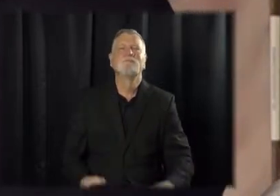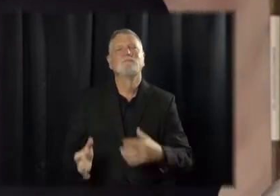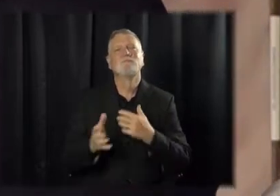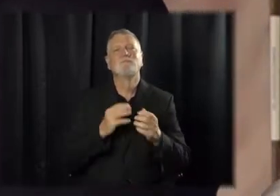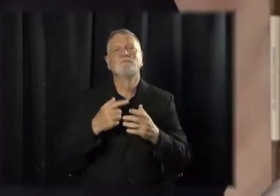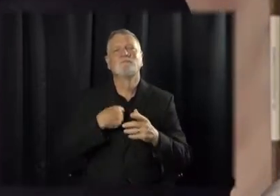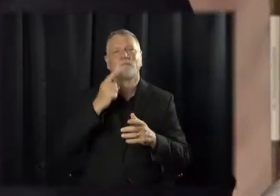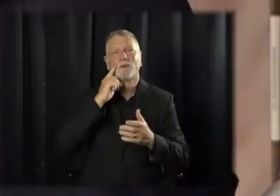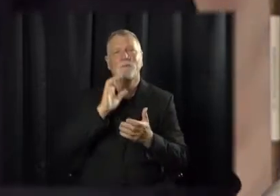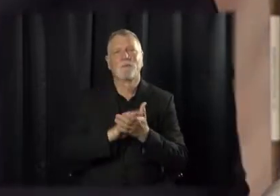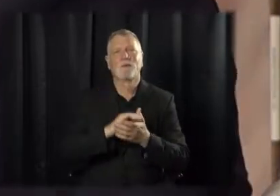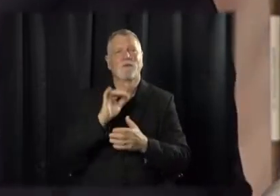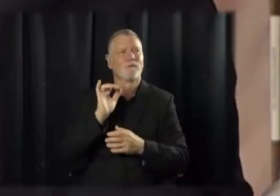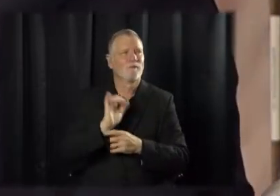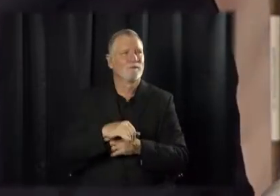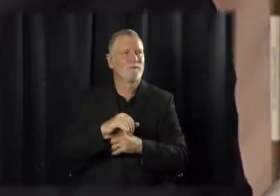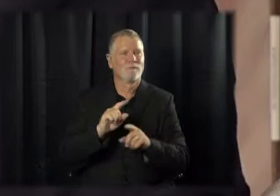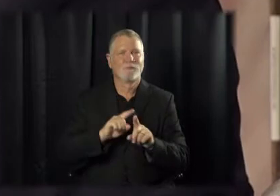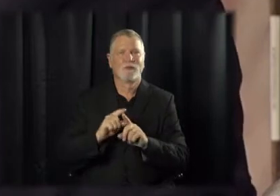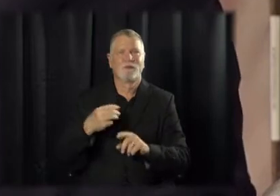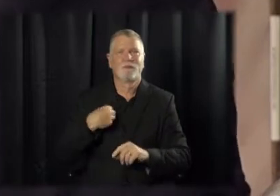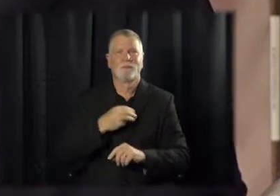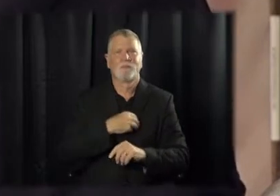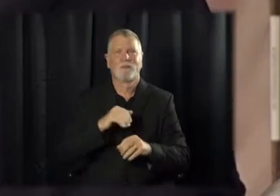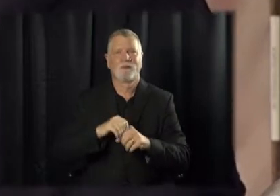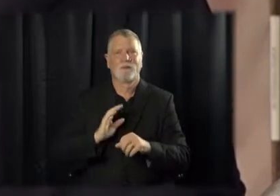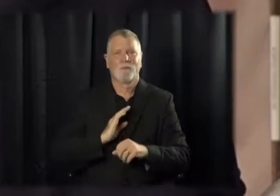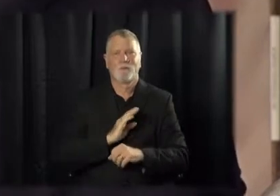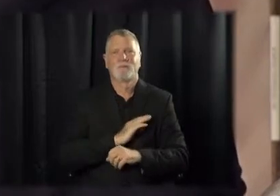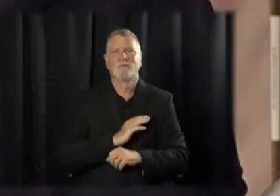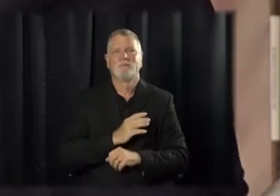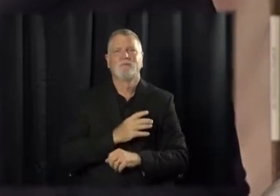However, I do believe that as a member of the board,